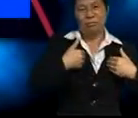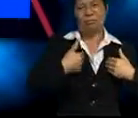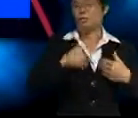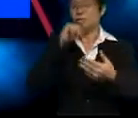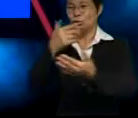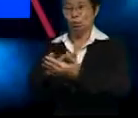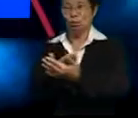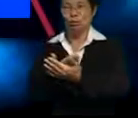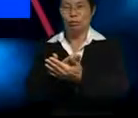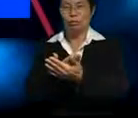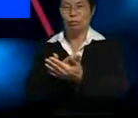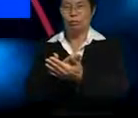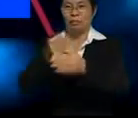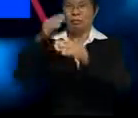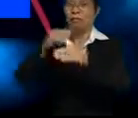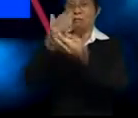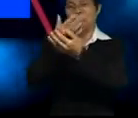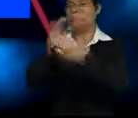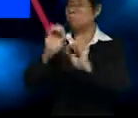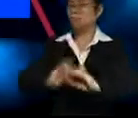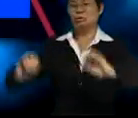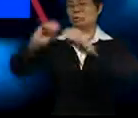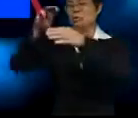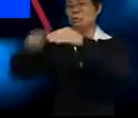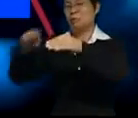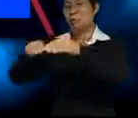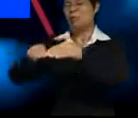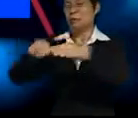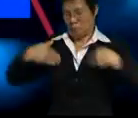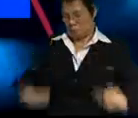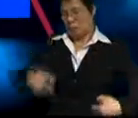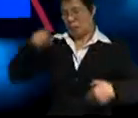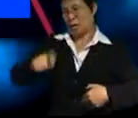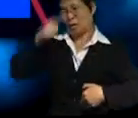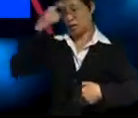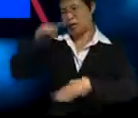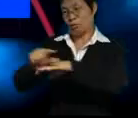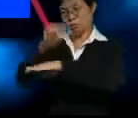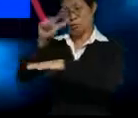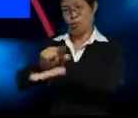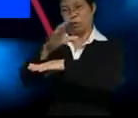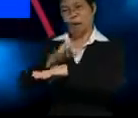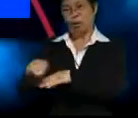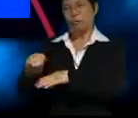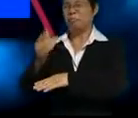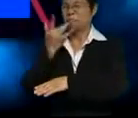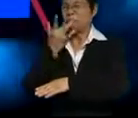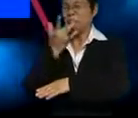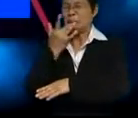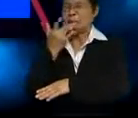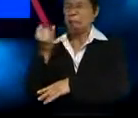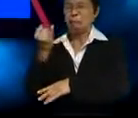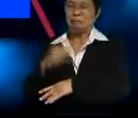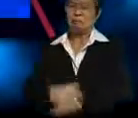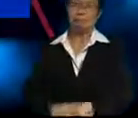Disadvantages. Distilled water is free from minerals that the body needs, and so distilled water has a